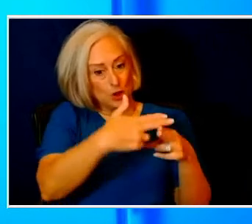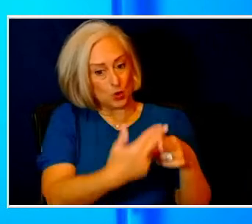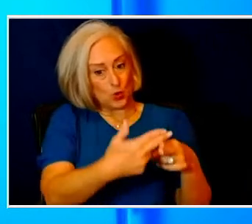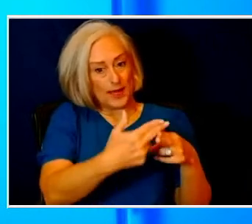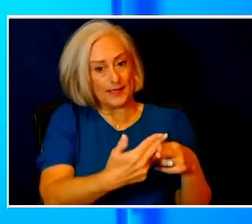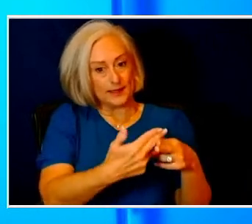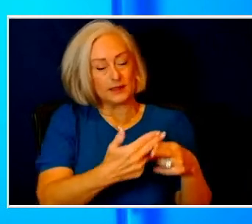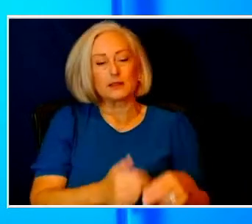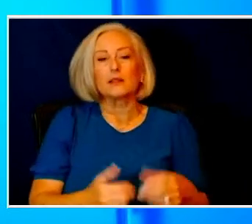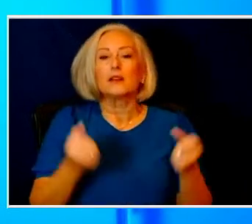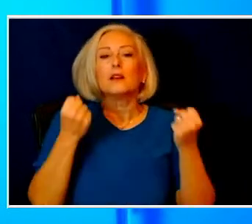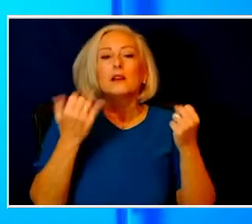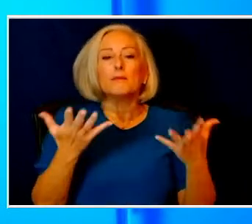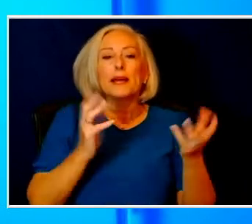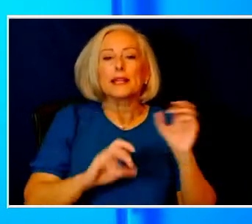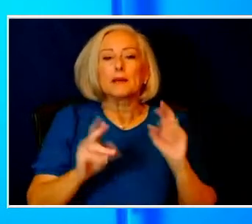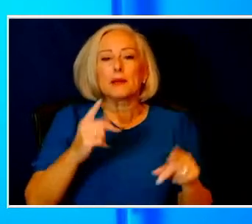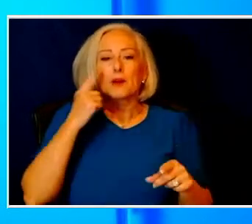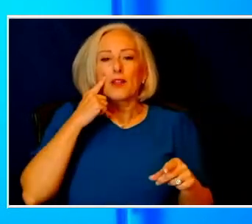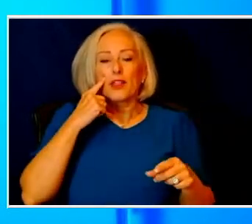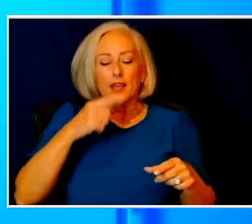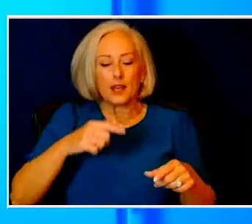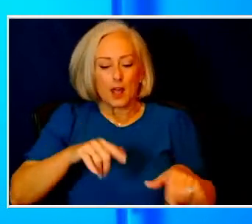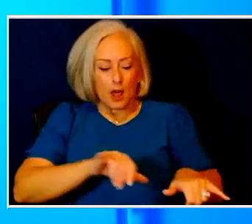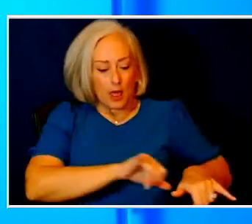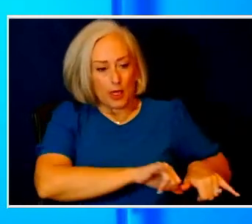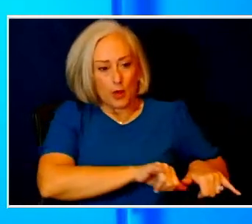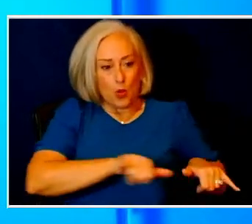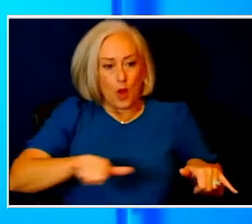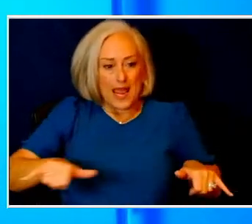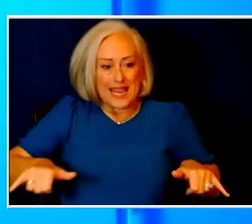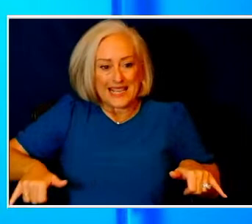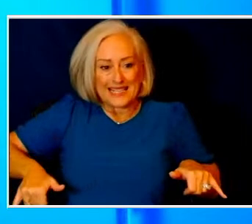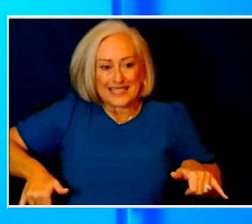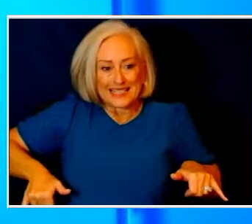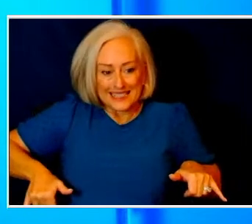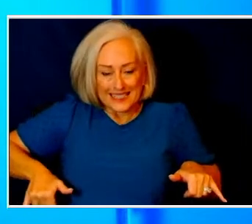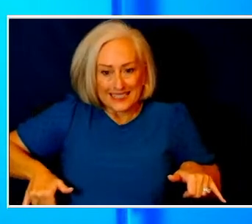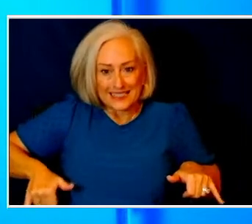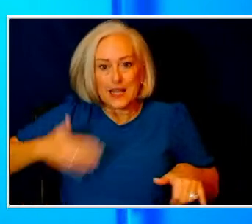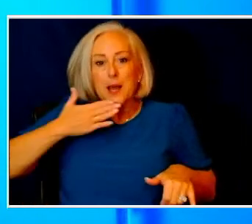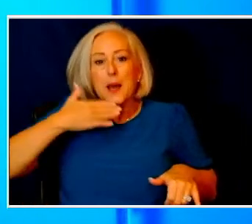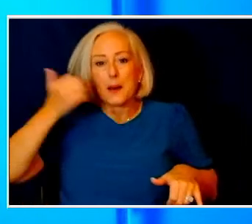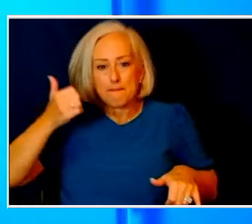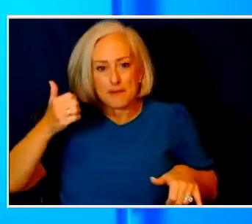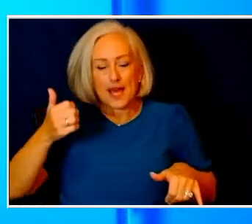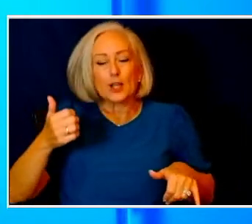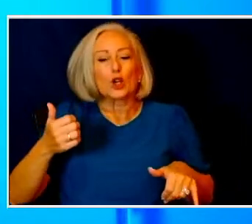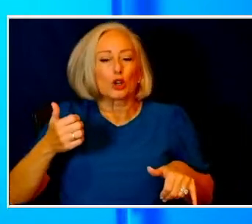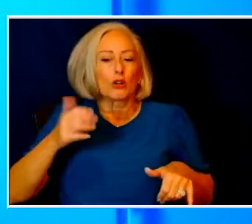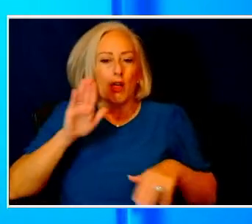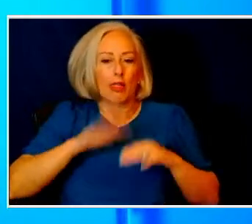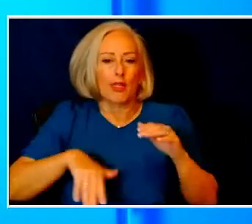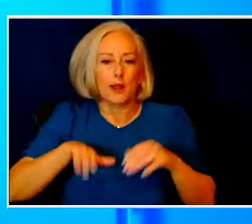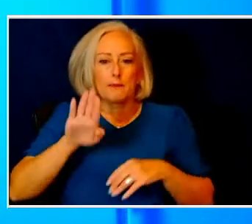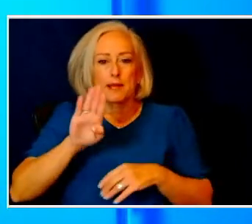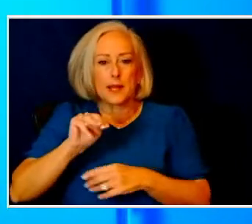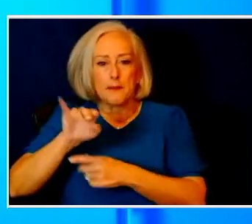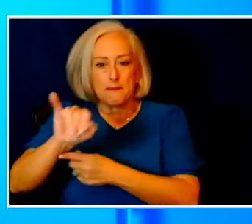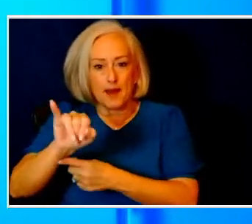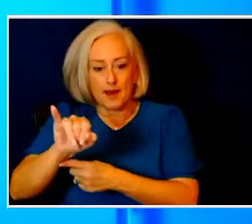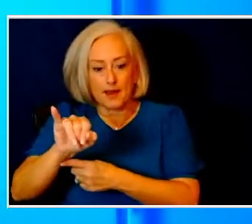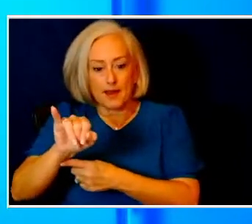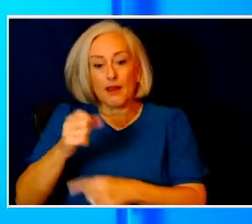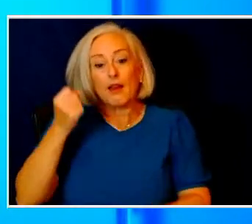that waist circumference is an even better measure than BMI. But in the world of fatty liver,